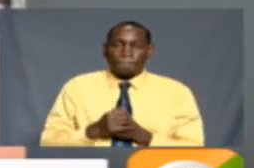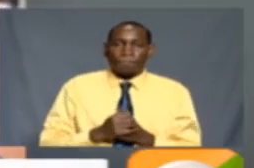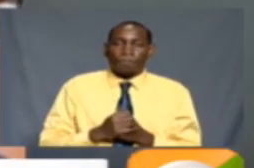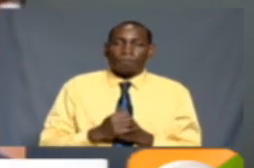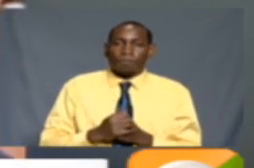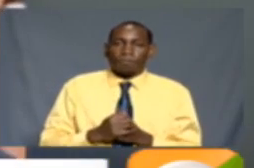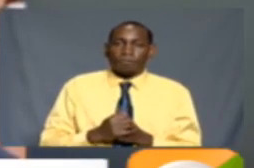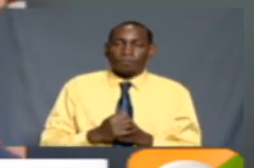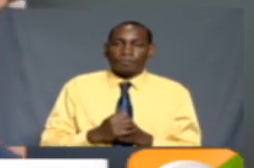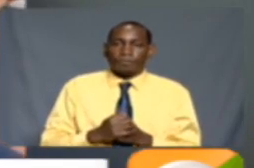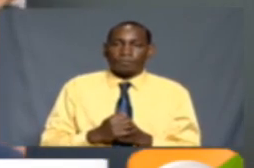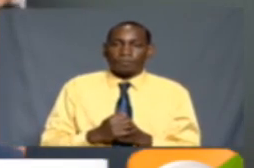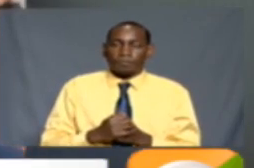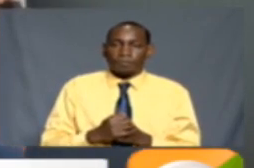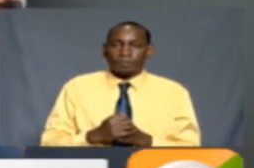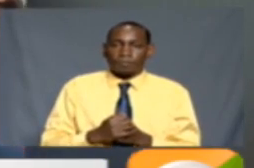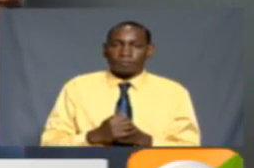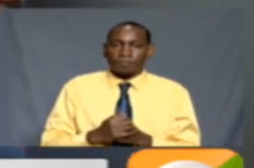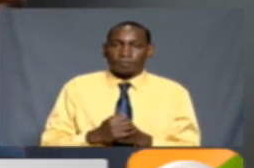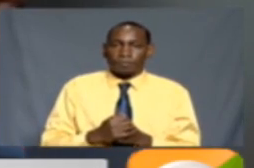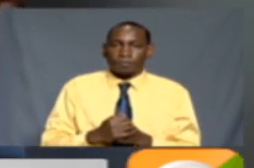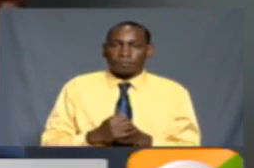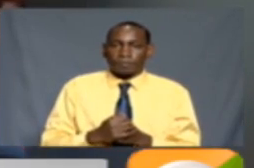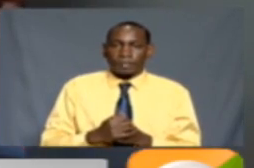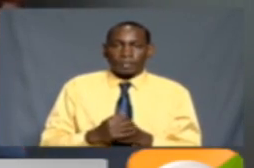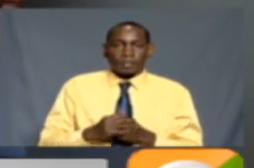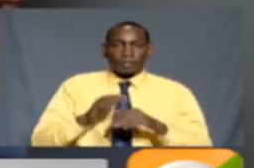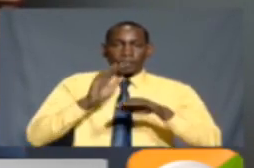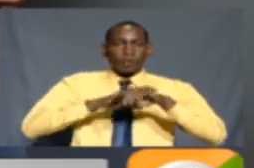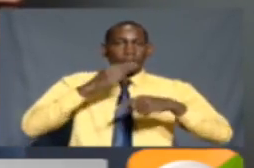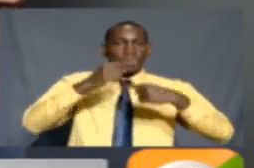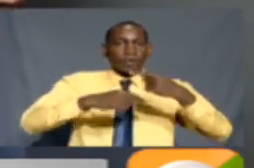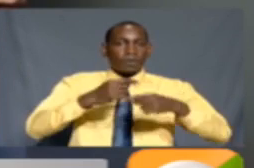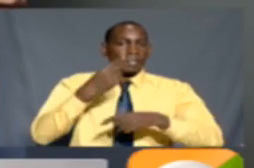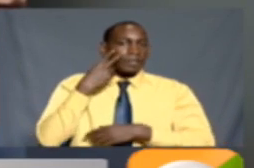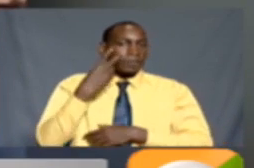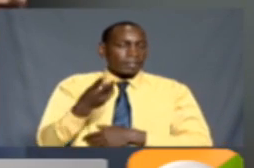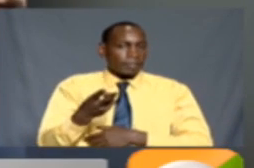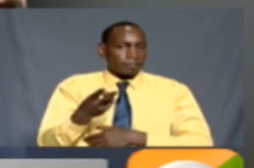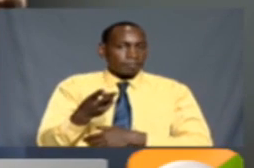10. That's it. So is there a need for me to continue to see this?